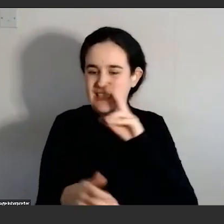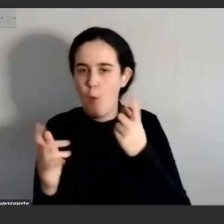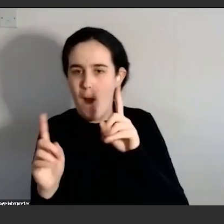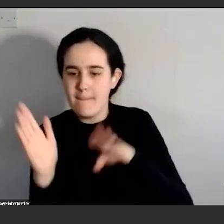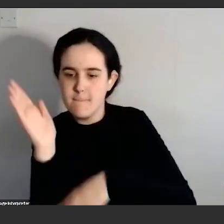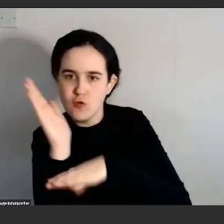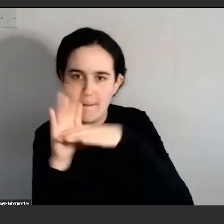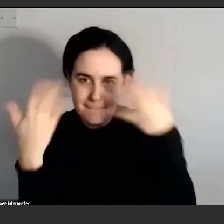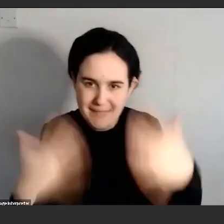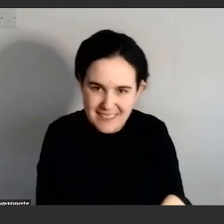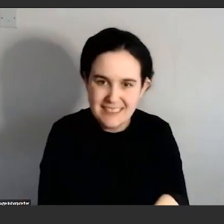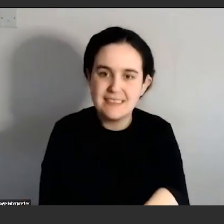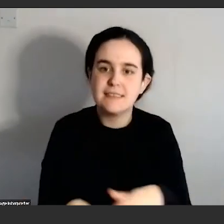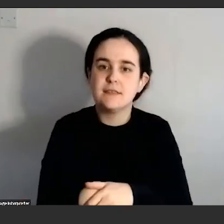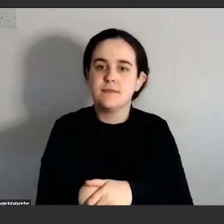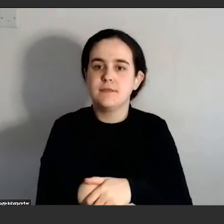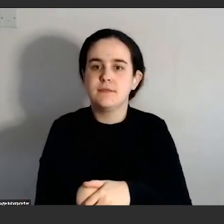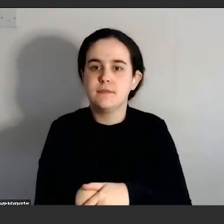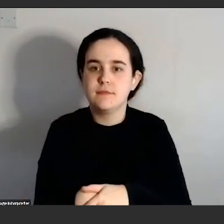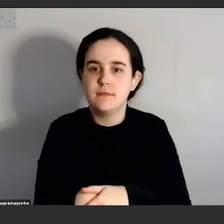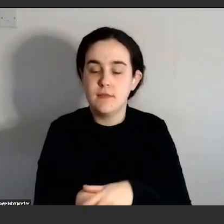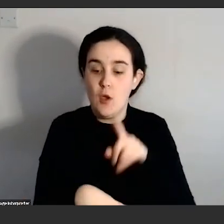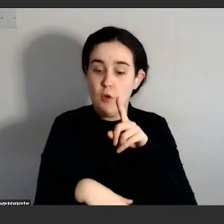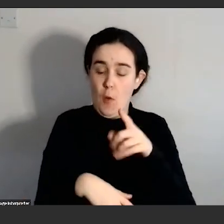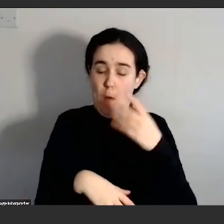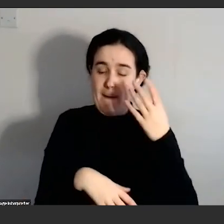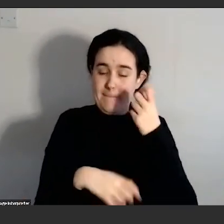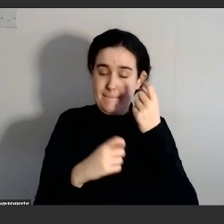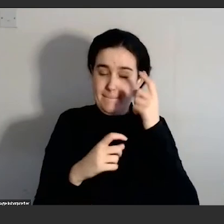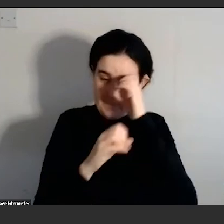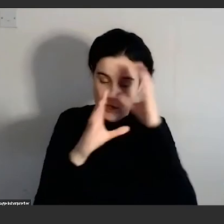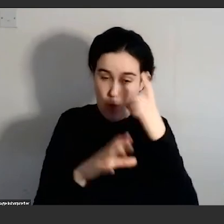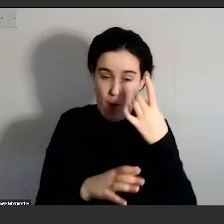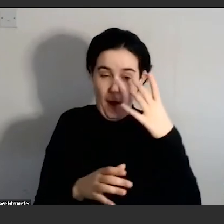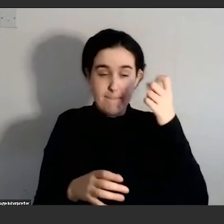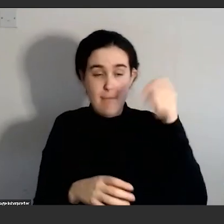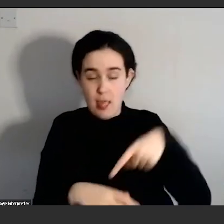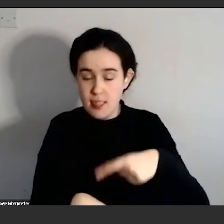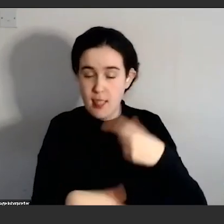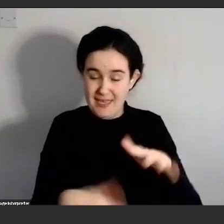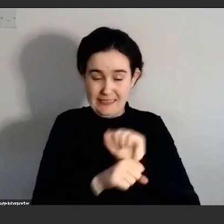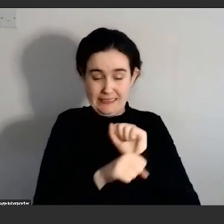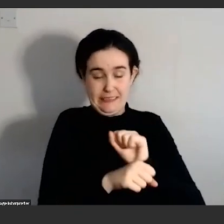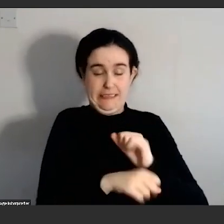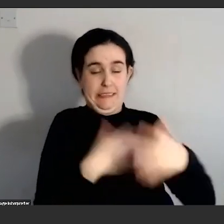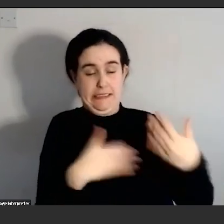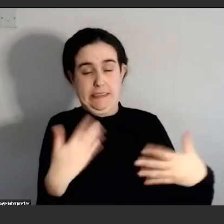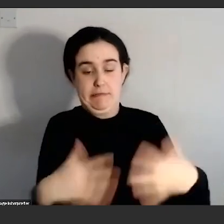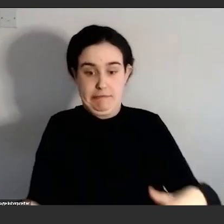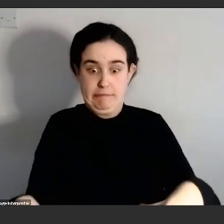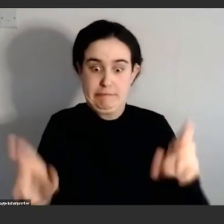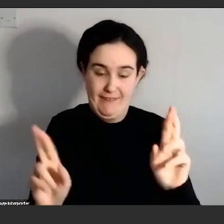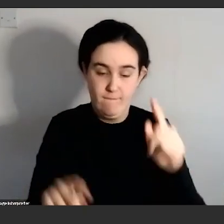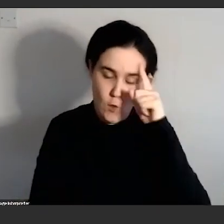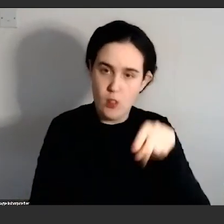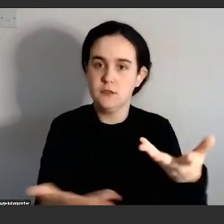and also many virtual consultations. As a result, persons with disabilities have spoken and said